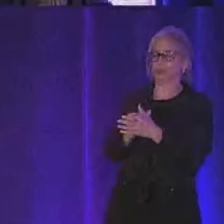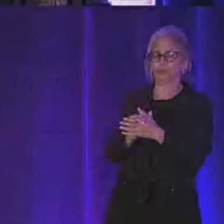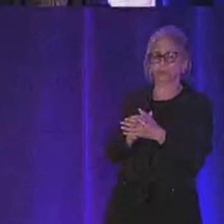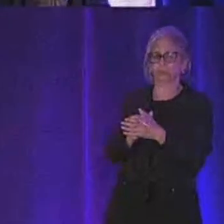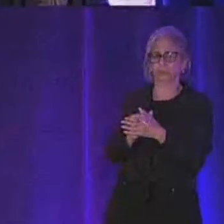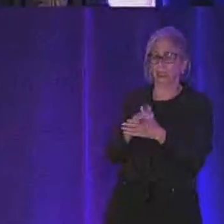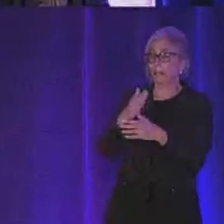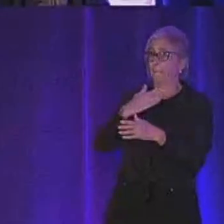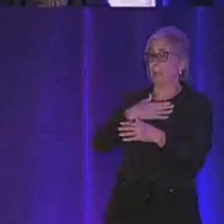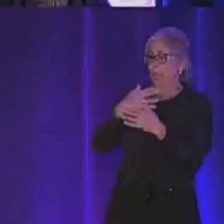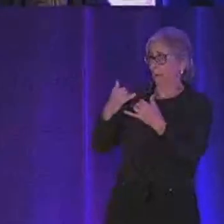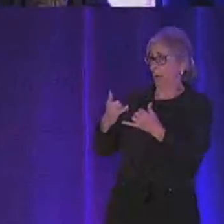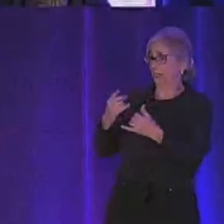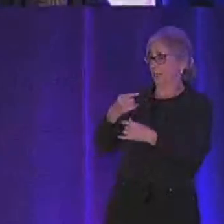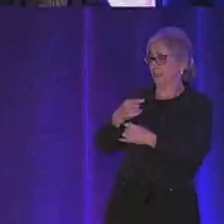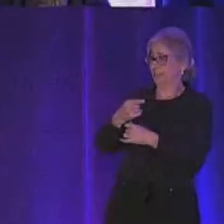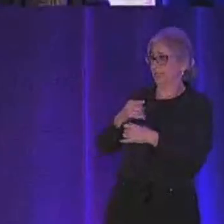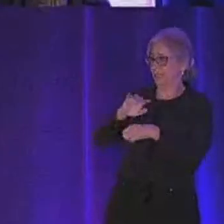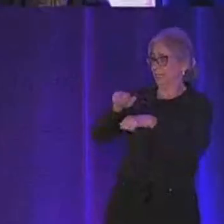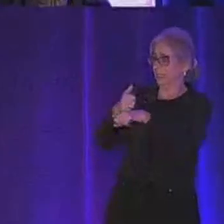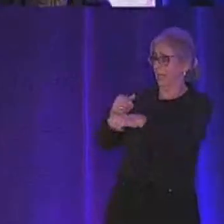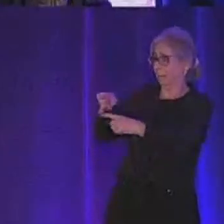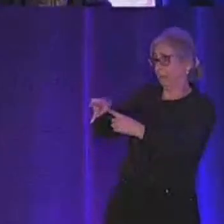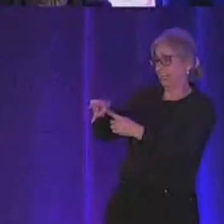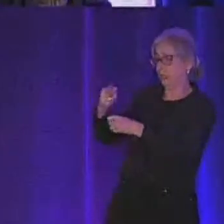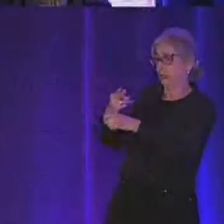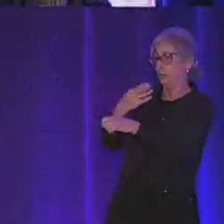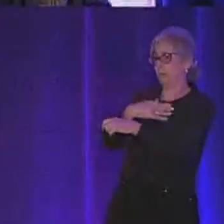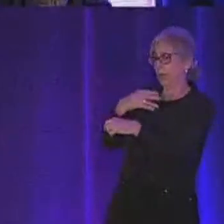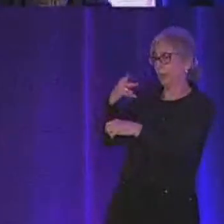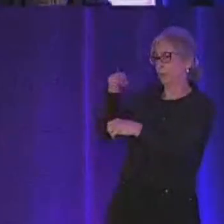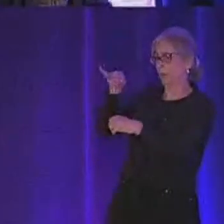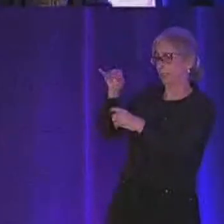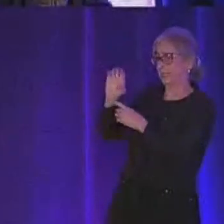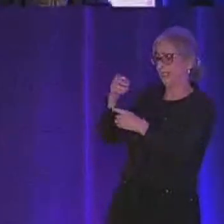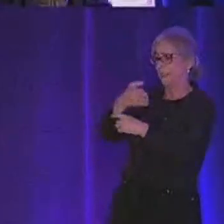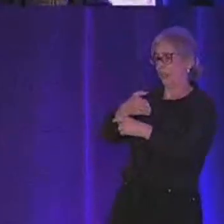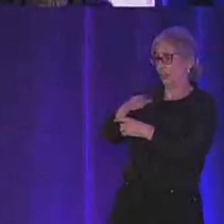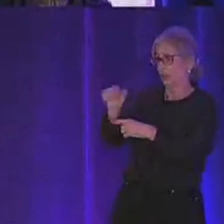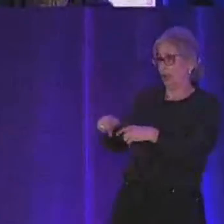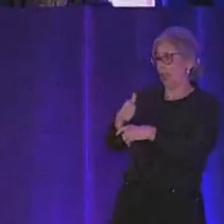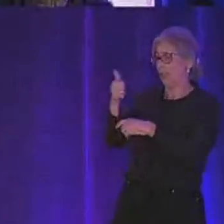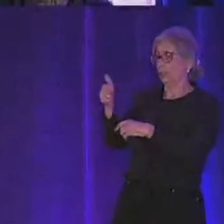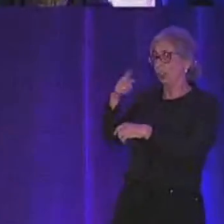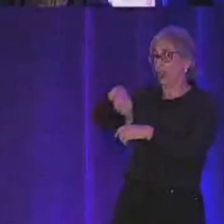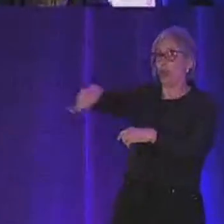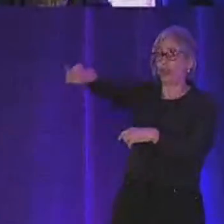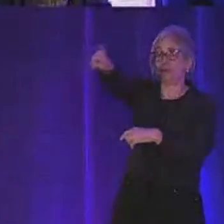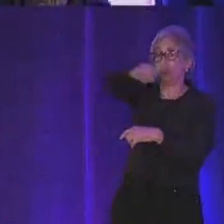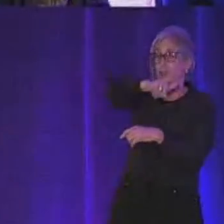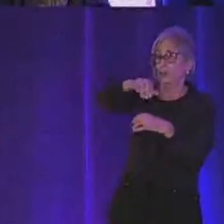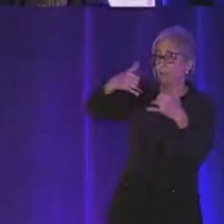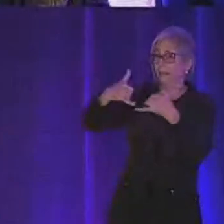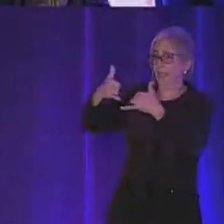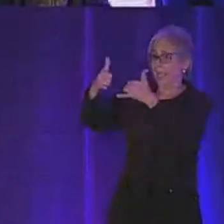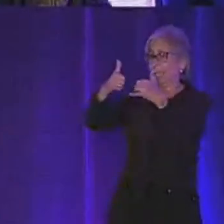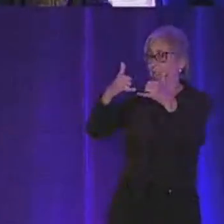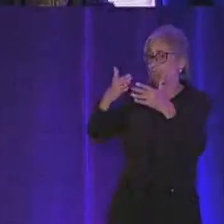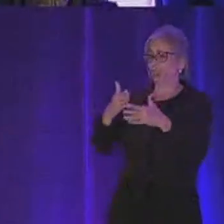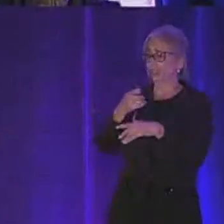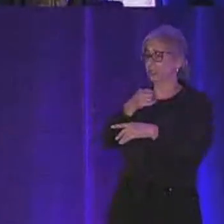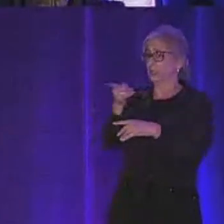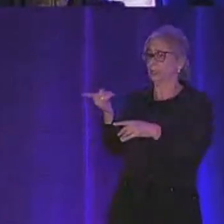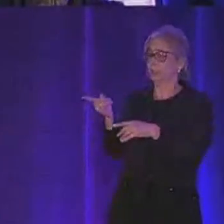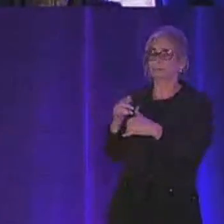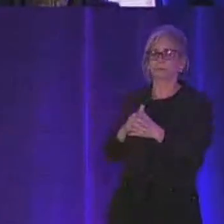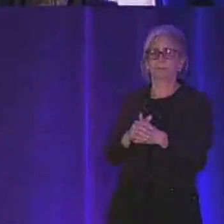my presence. So set P, and I'll use my presence over here. And I want others. That is all of you, all the other players. And I'll use that. Maybe import, that's a